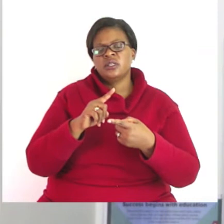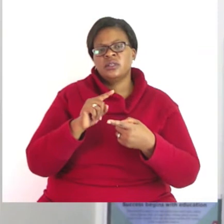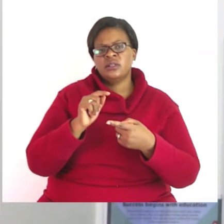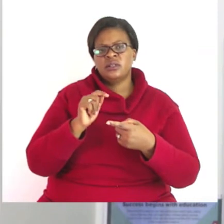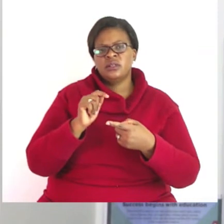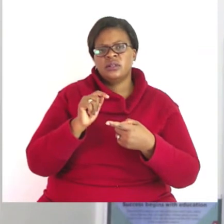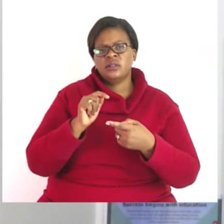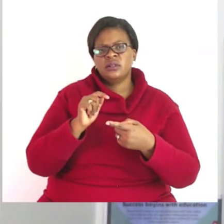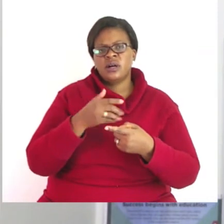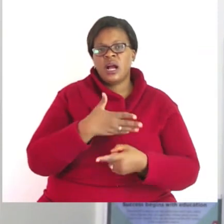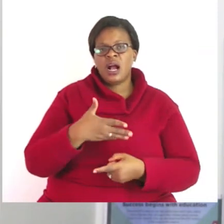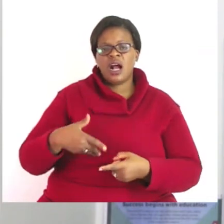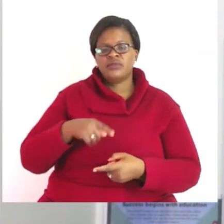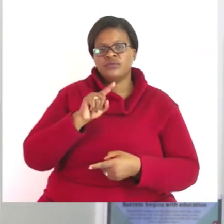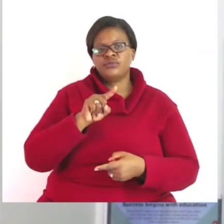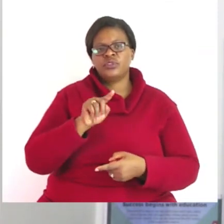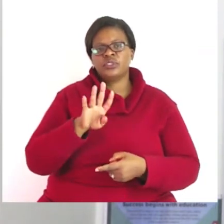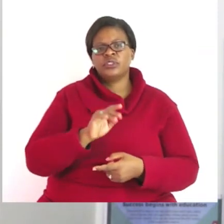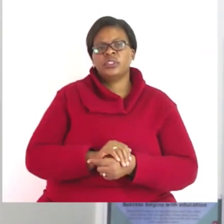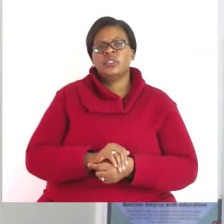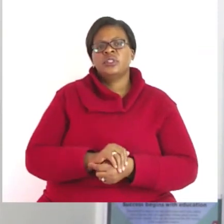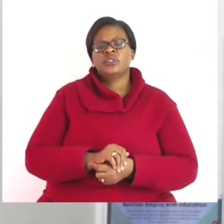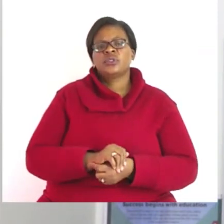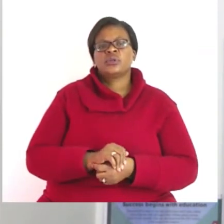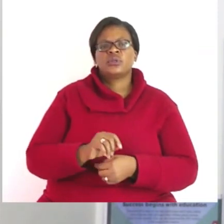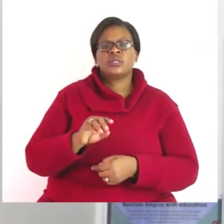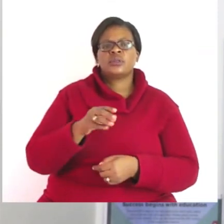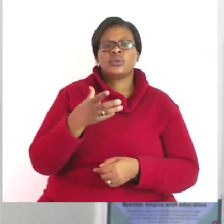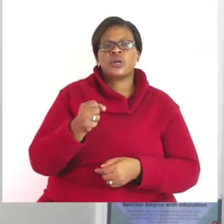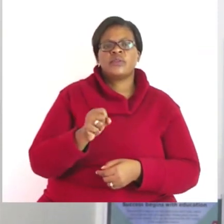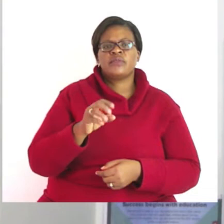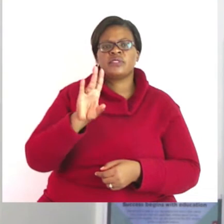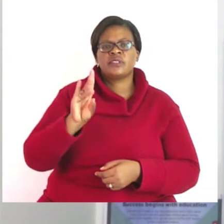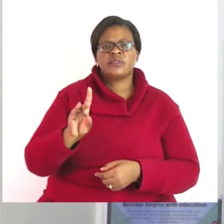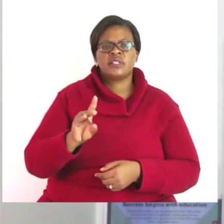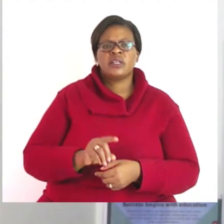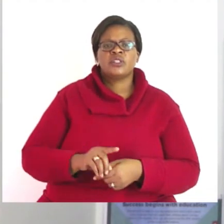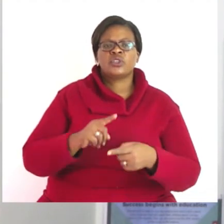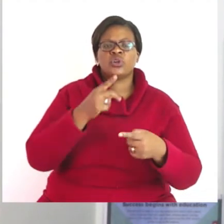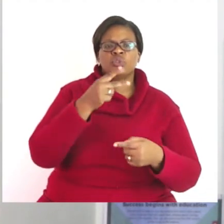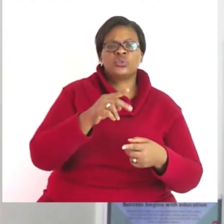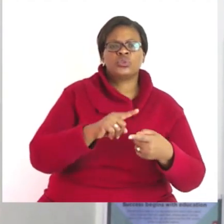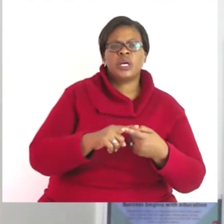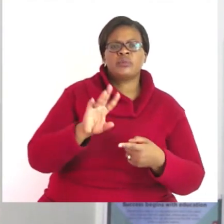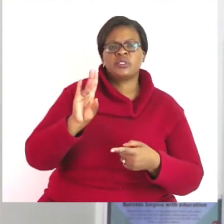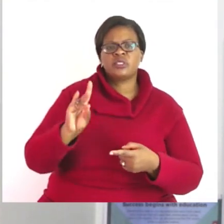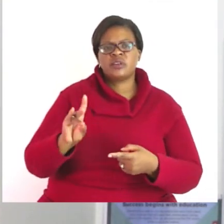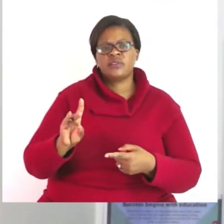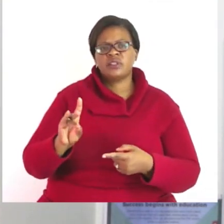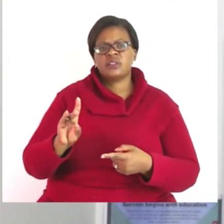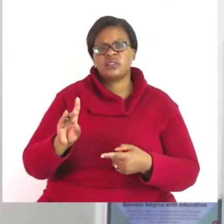number can I multiply with 7 to get 14? That number will